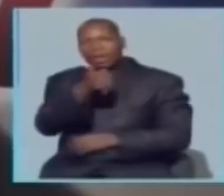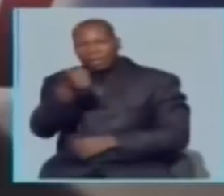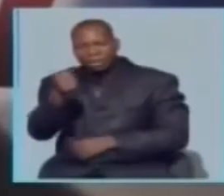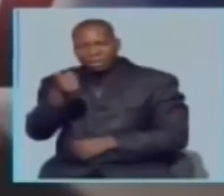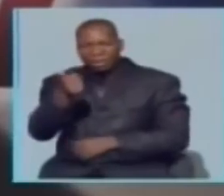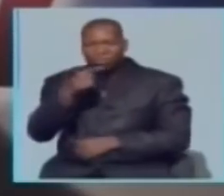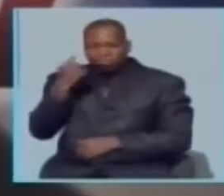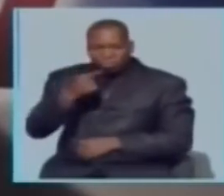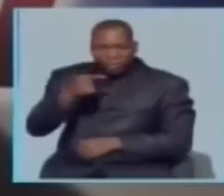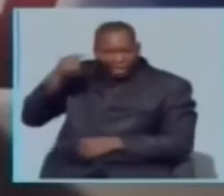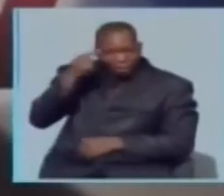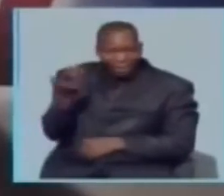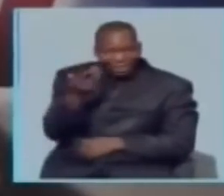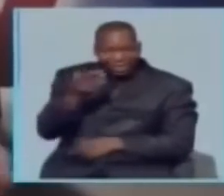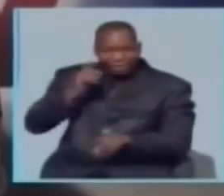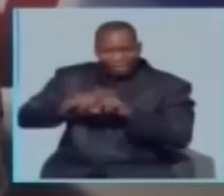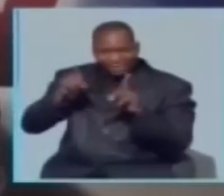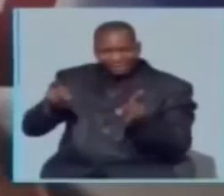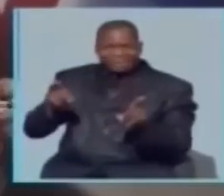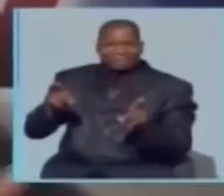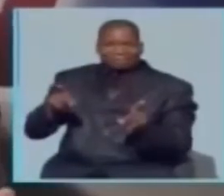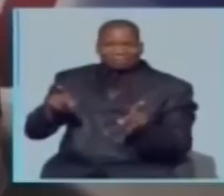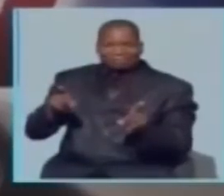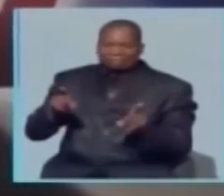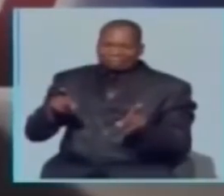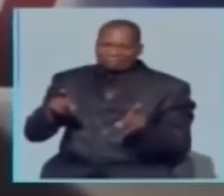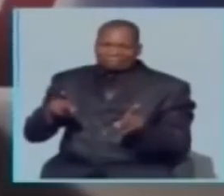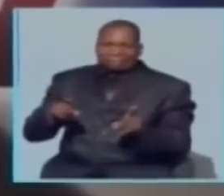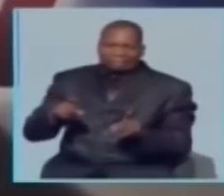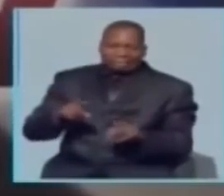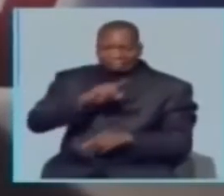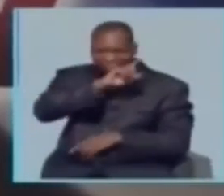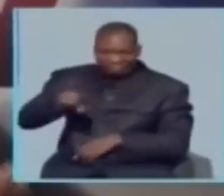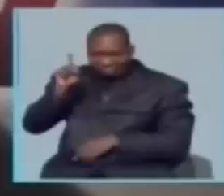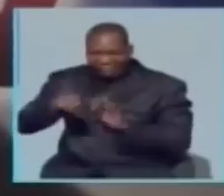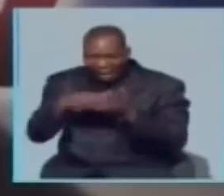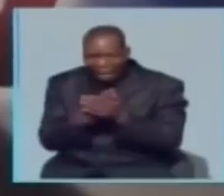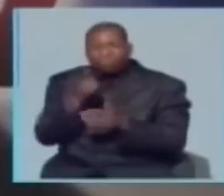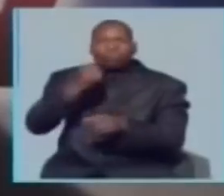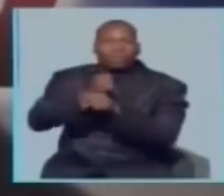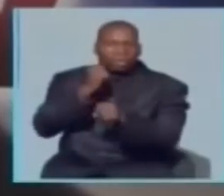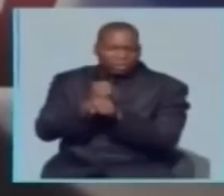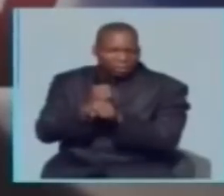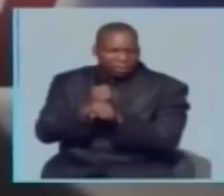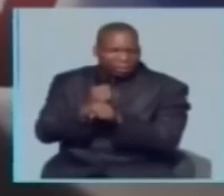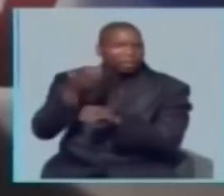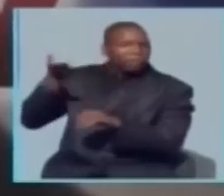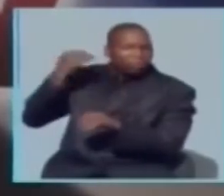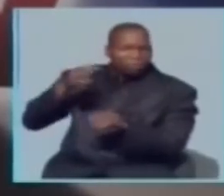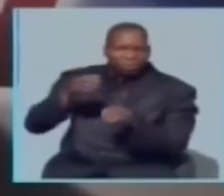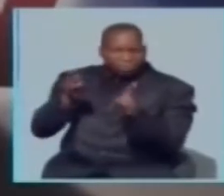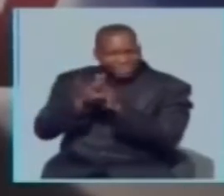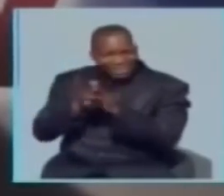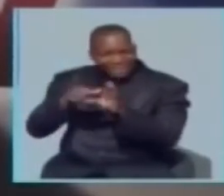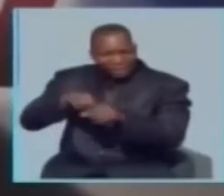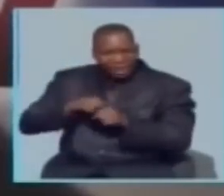in government, some of whom may be critical of the way that you're running the affairs? And you also had a stakeholders meeting. Are you listening